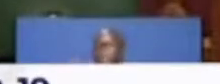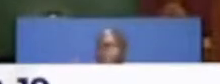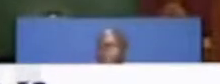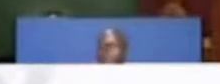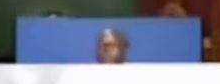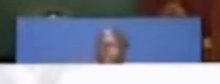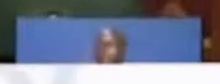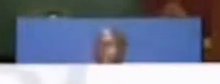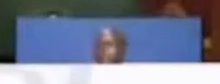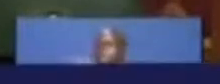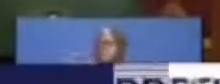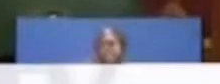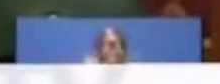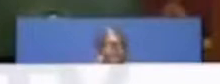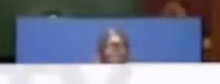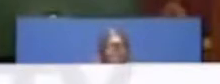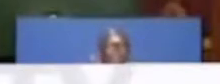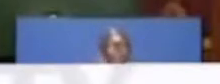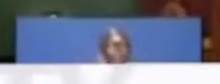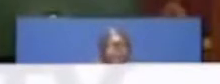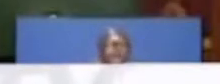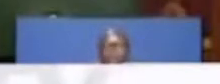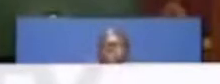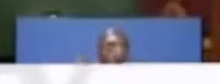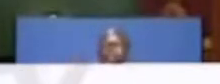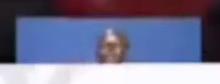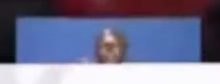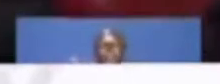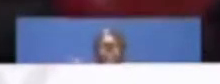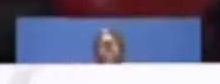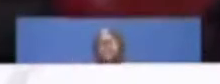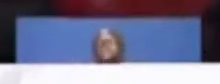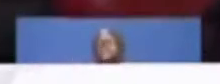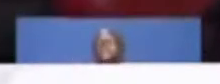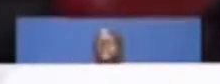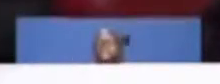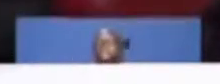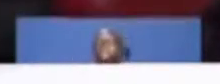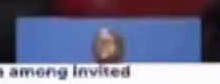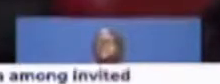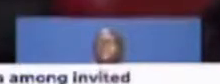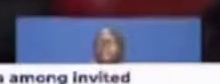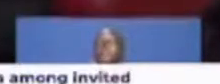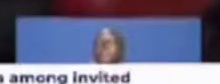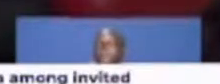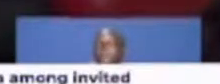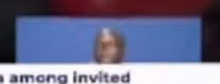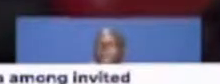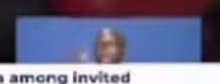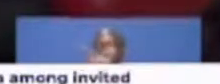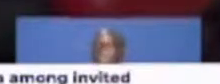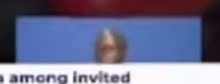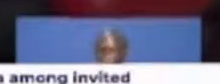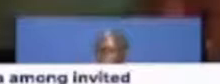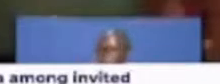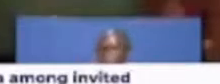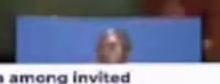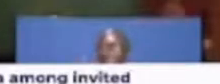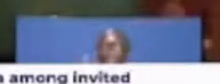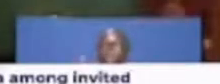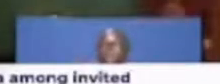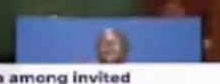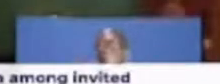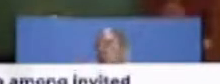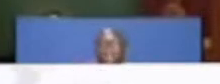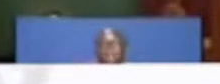their farming undertakings to take off. Makueni is also on record as being one of the counties with the capacity to manufacture its